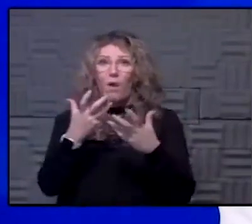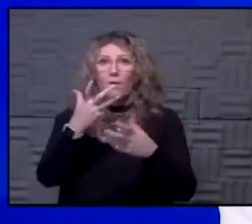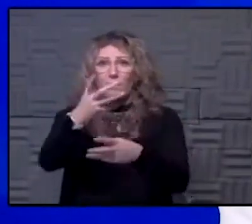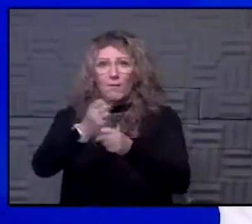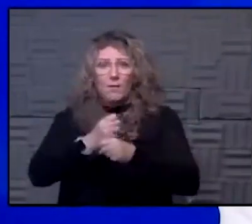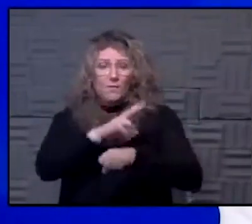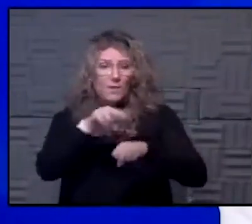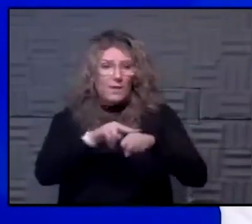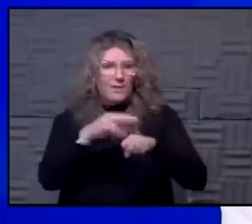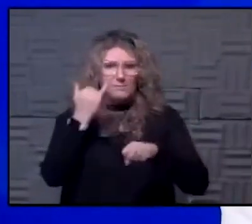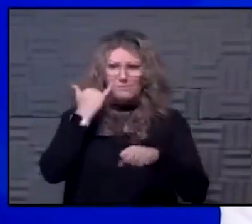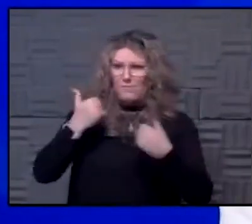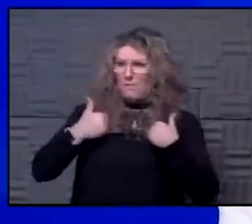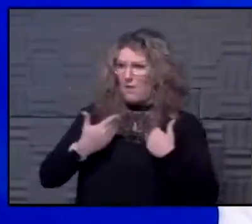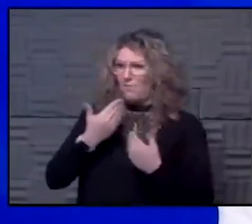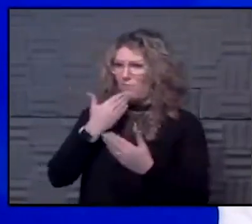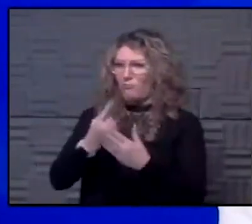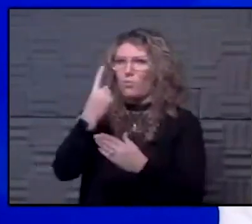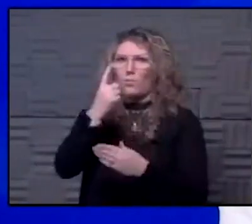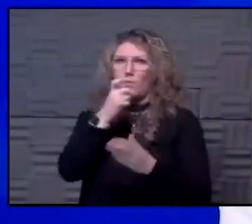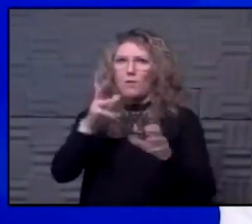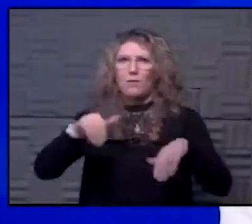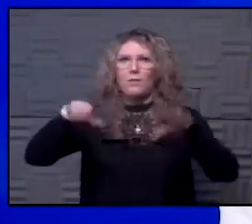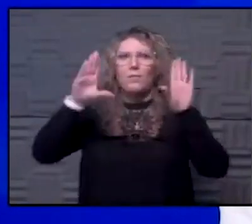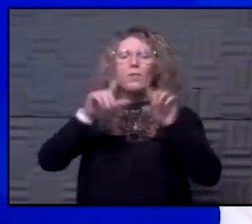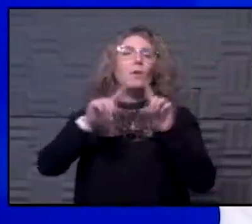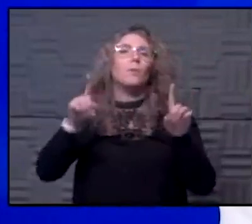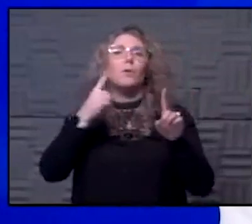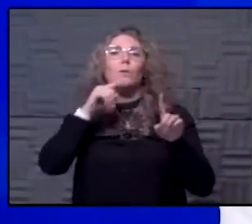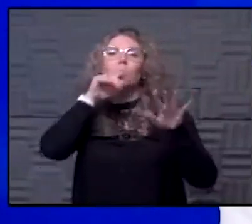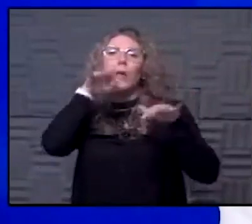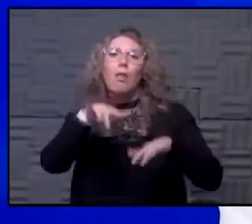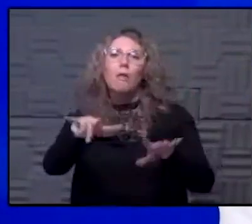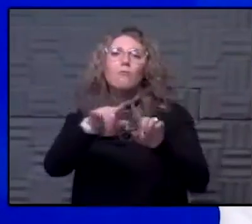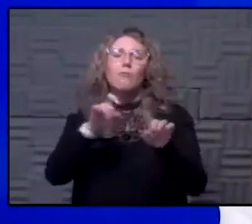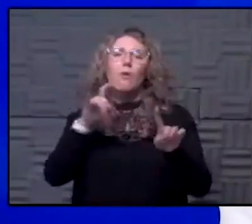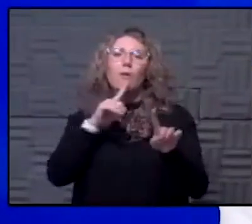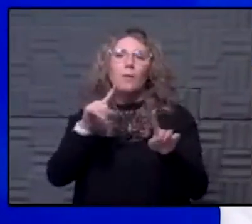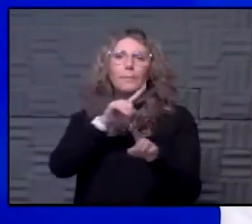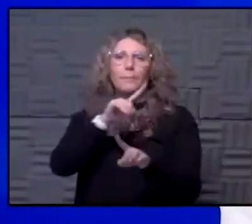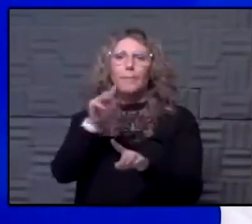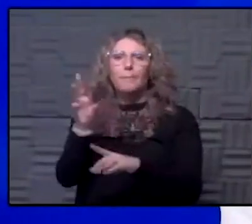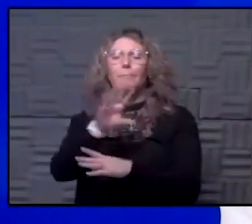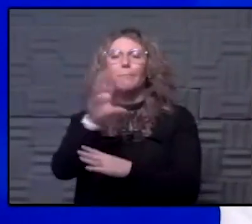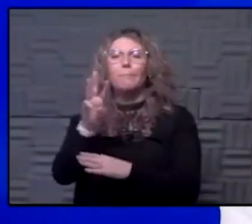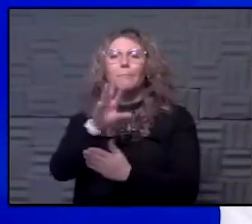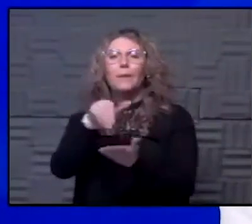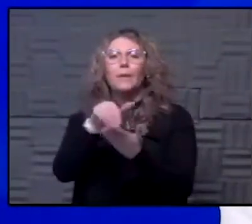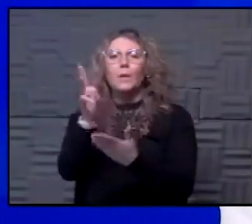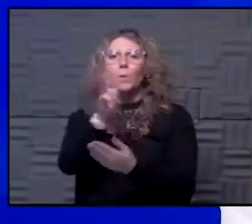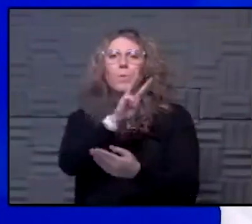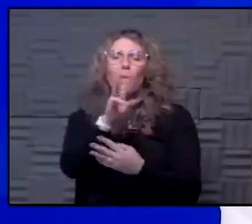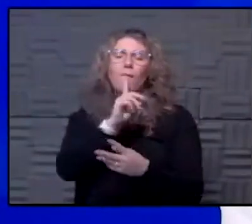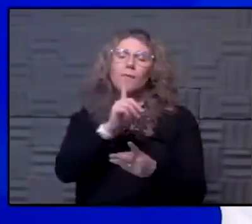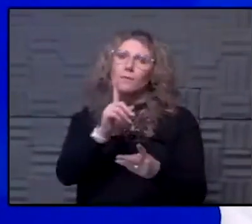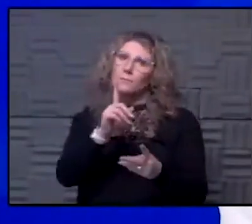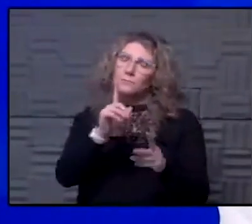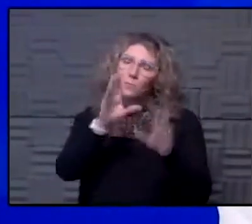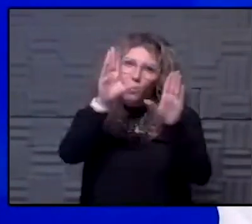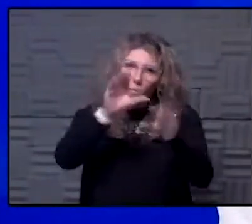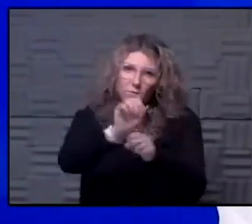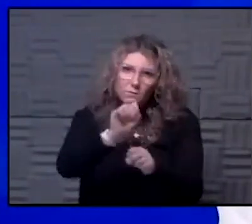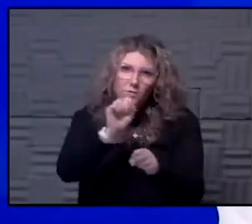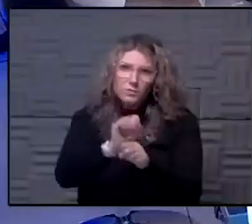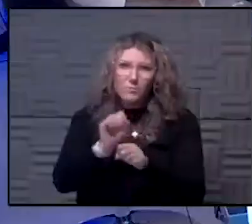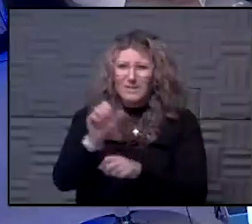you didn't want to give them all up. And we're blessed by the Midwest Transplant Network, who does an amazing job at organ procurement. Yeah, the